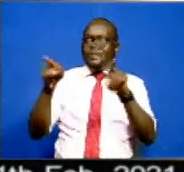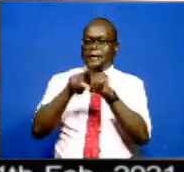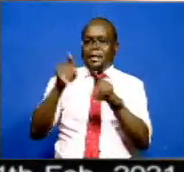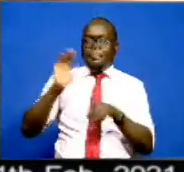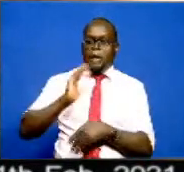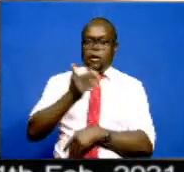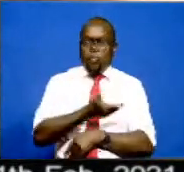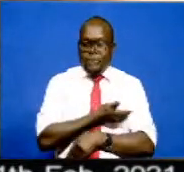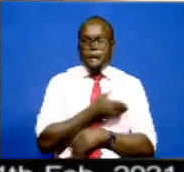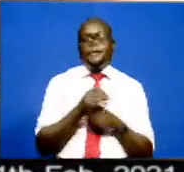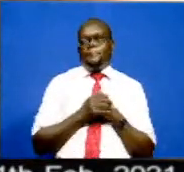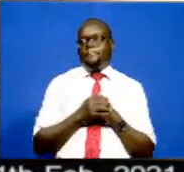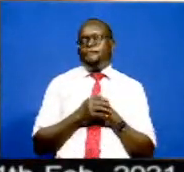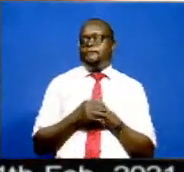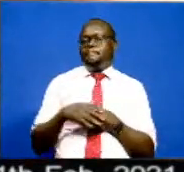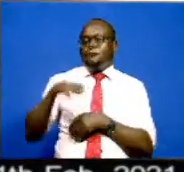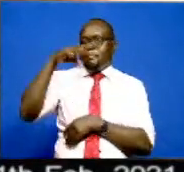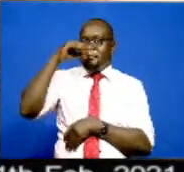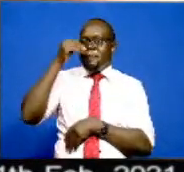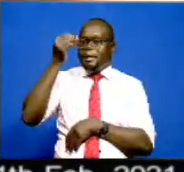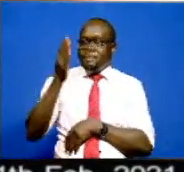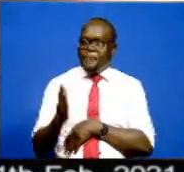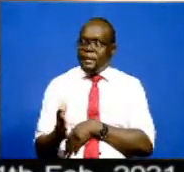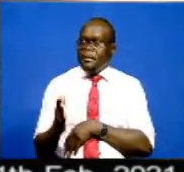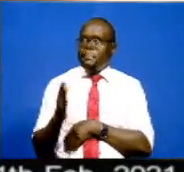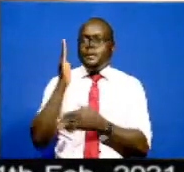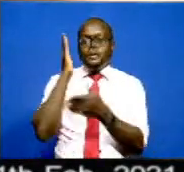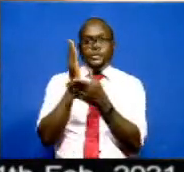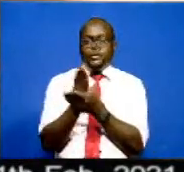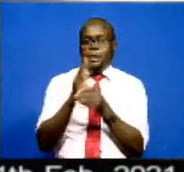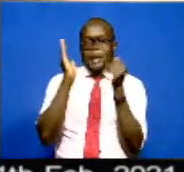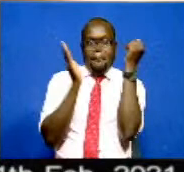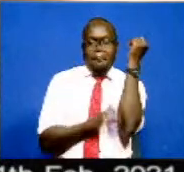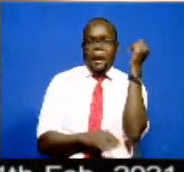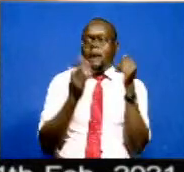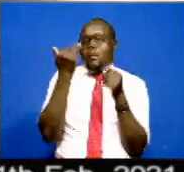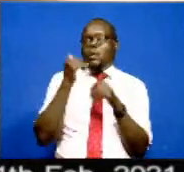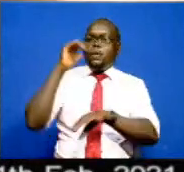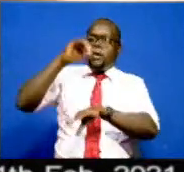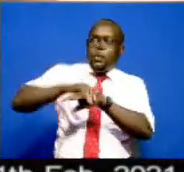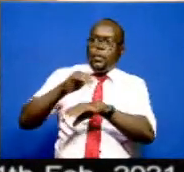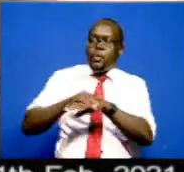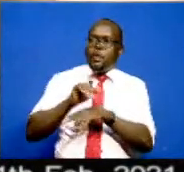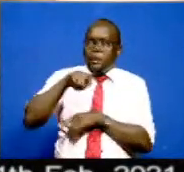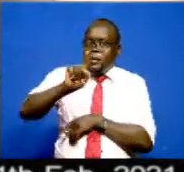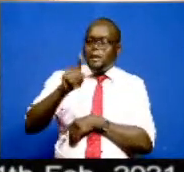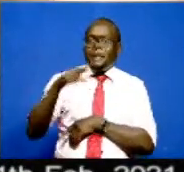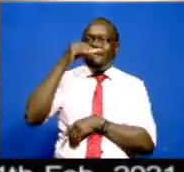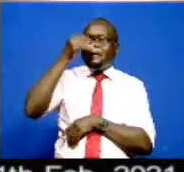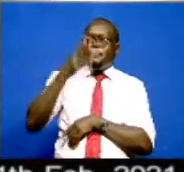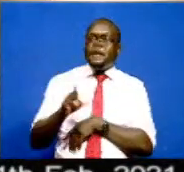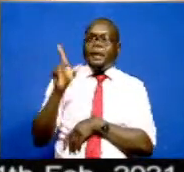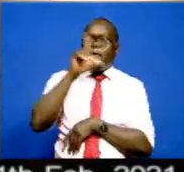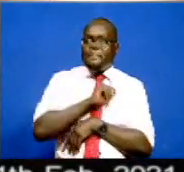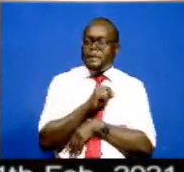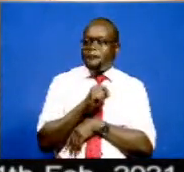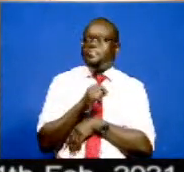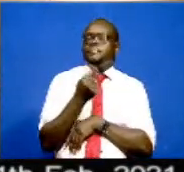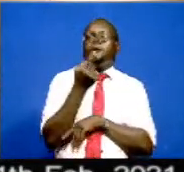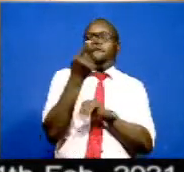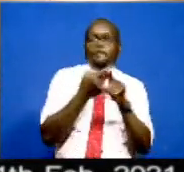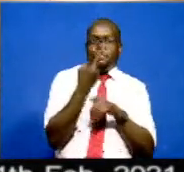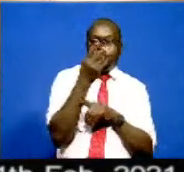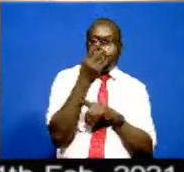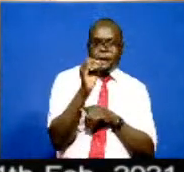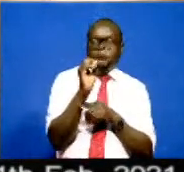Speaker. Mr. Speaker, it is fortunate or it is good that you have been the Speaker even in the last Parliament, Mr.